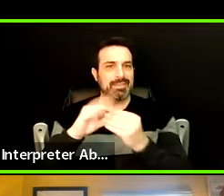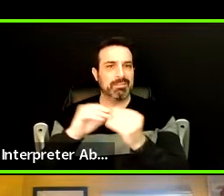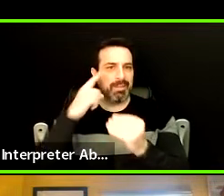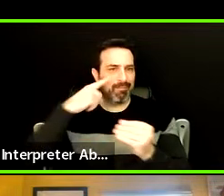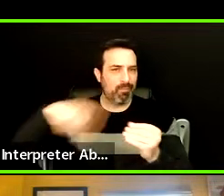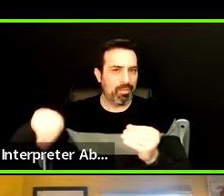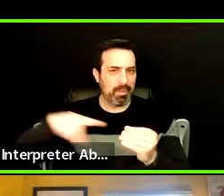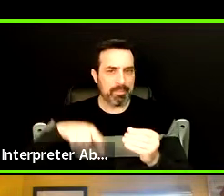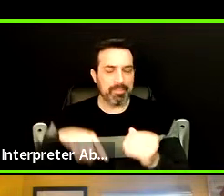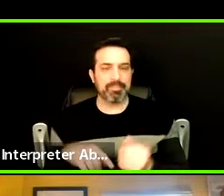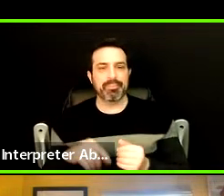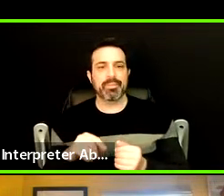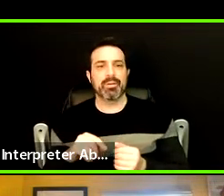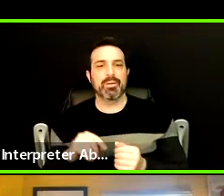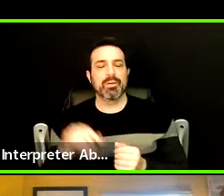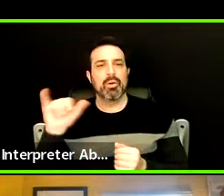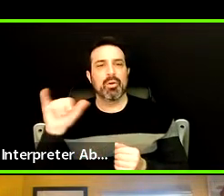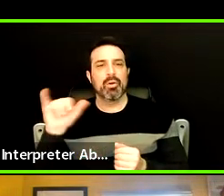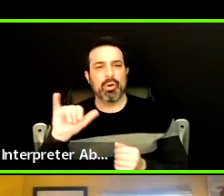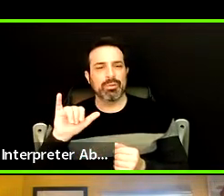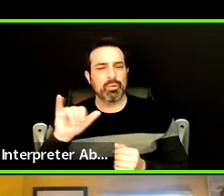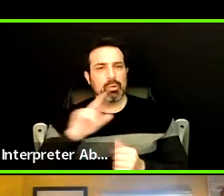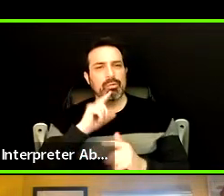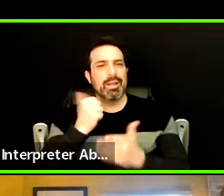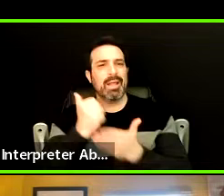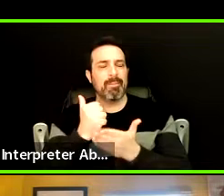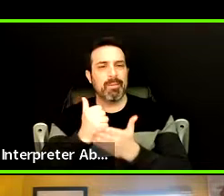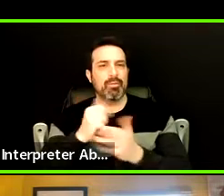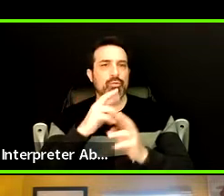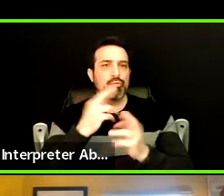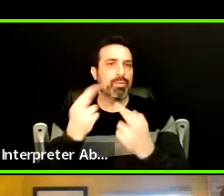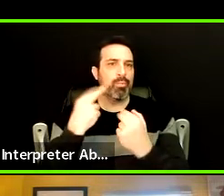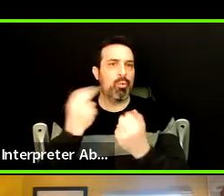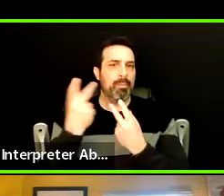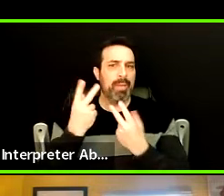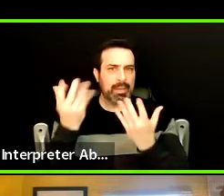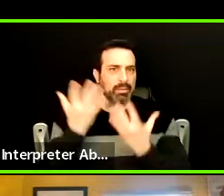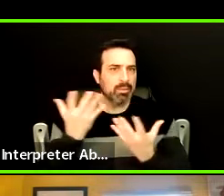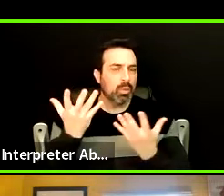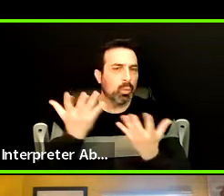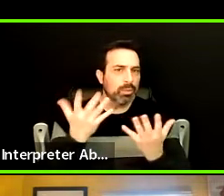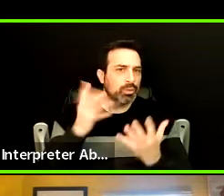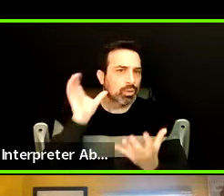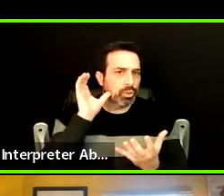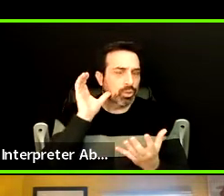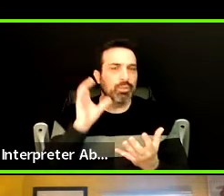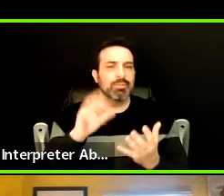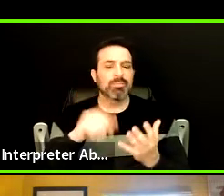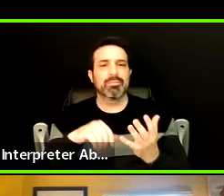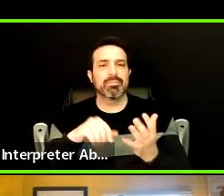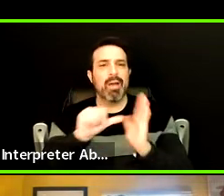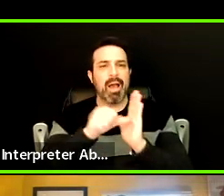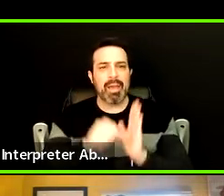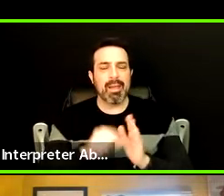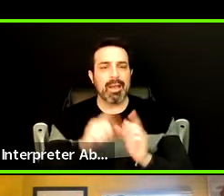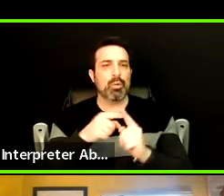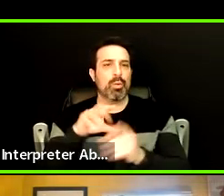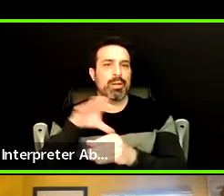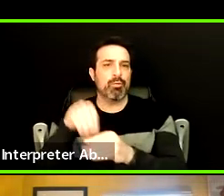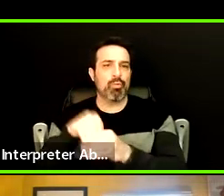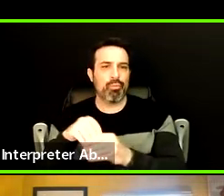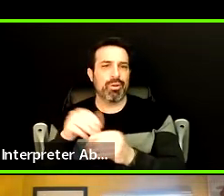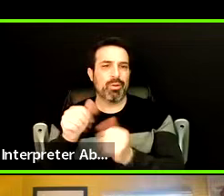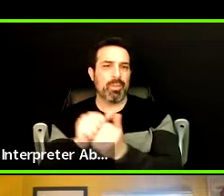necessarily. Also, that it's really helpful to report back on what is heard and highlighting when that's been incorporated into